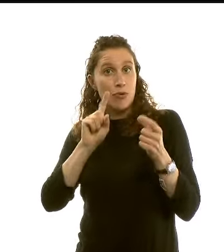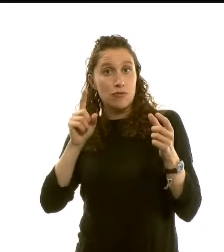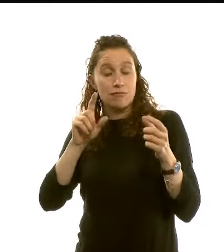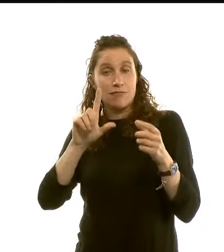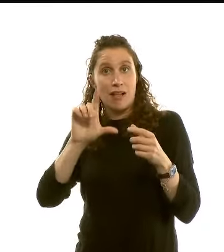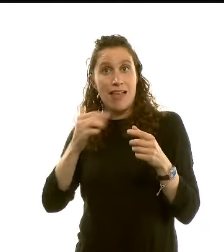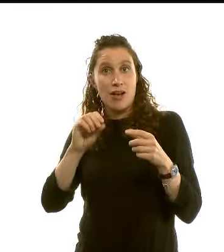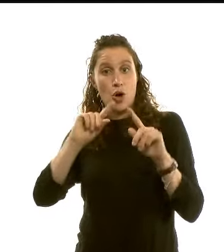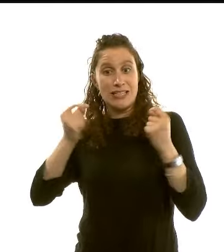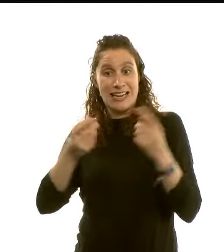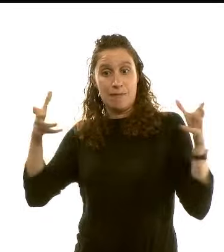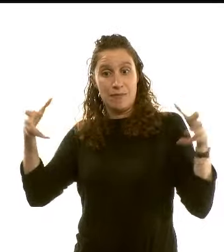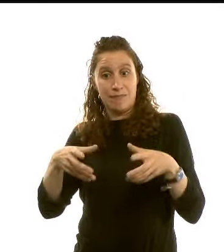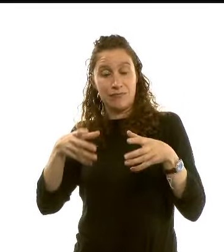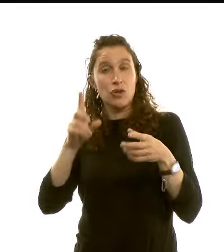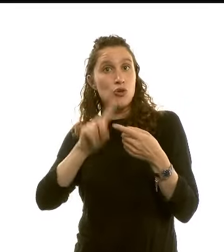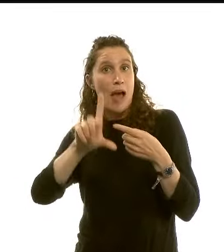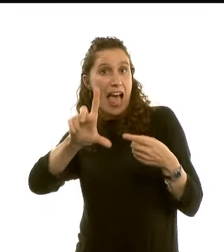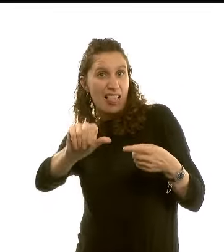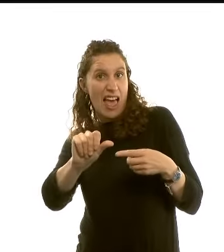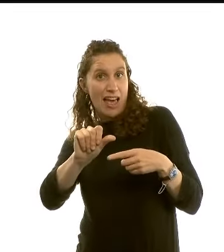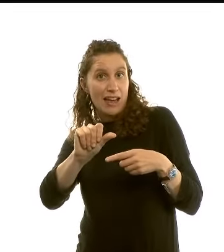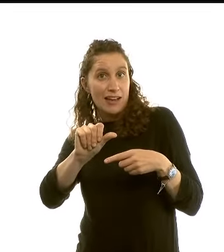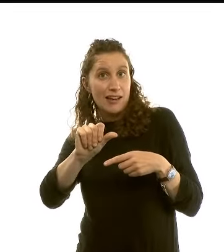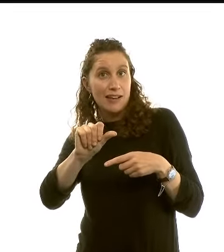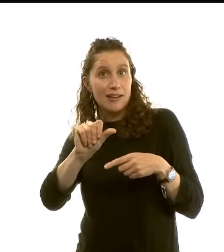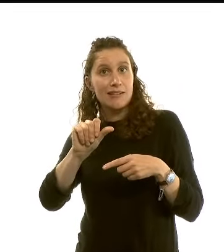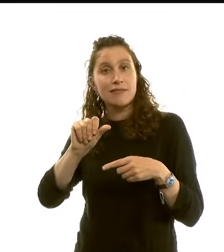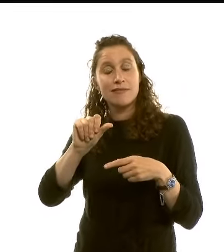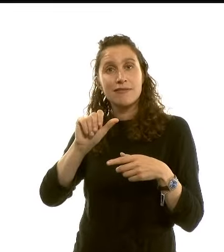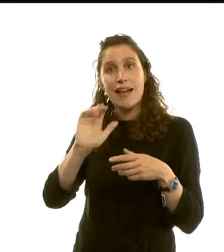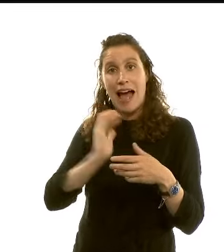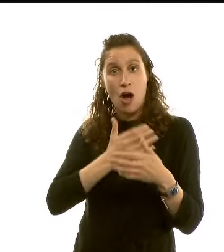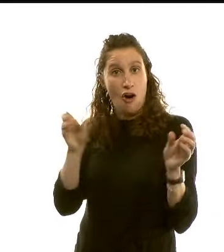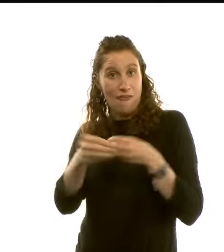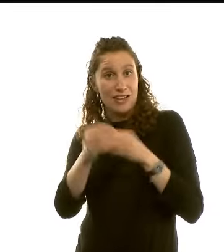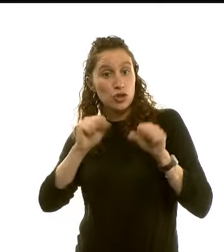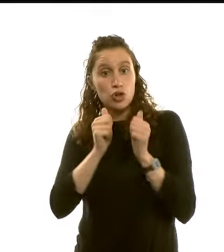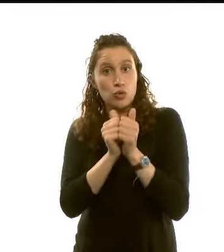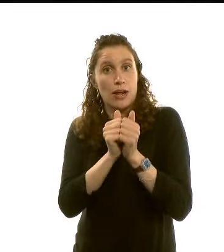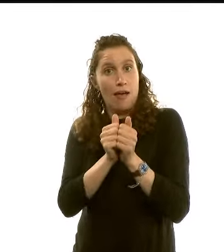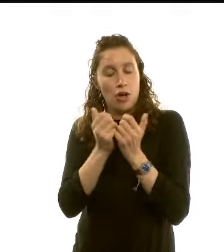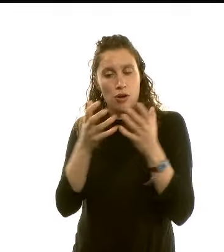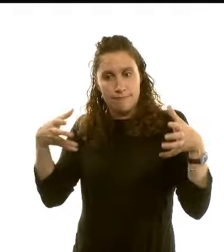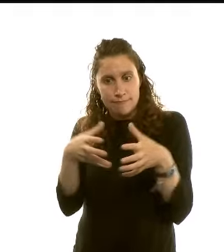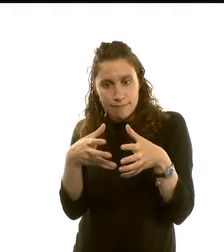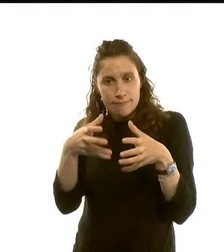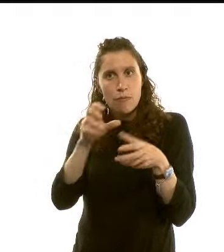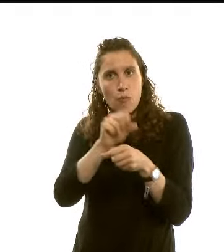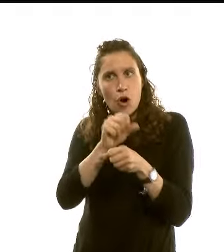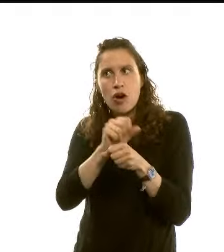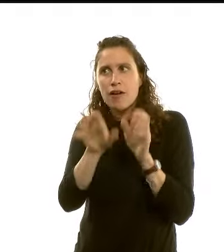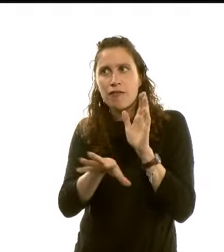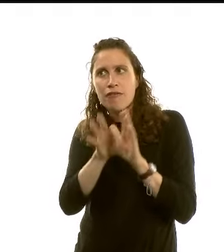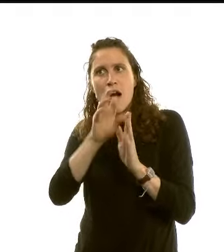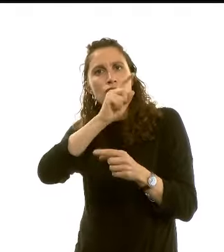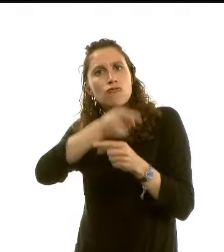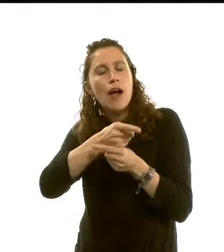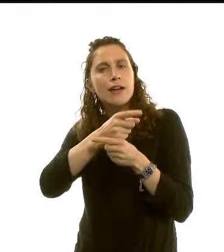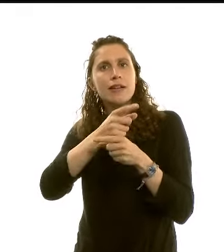team here to Los Angeles, to the Lightstorm offices, we were able to work together to really find the appropriate